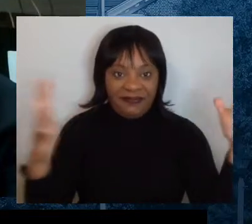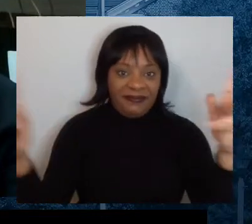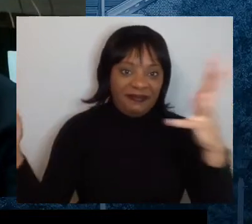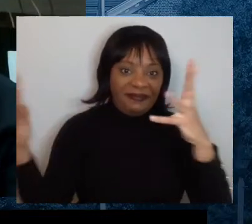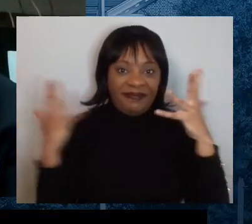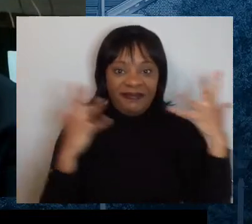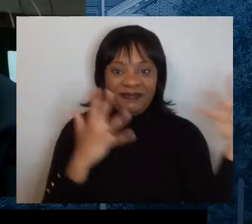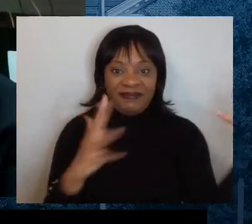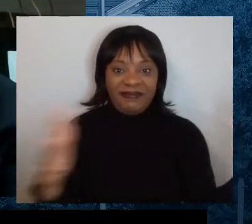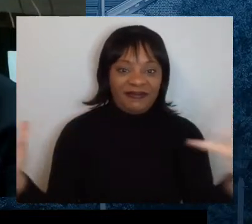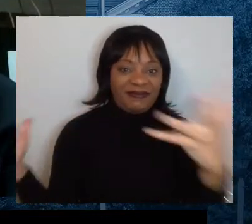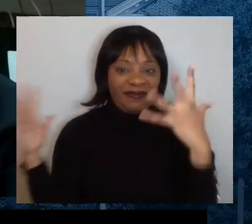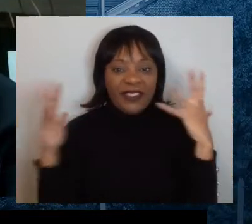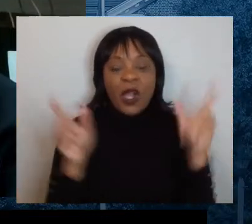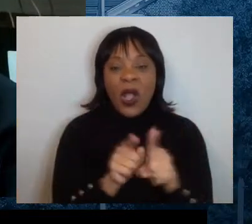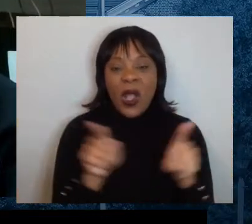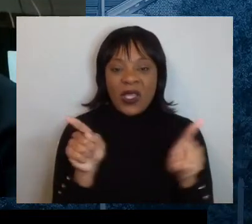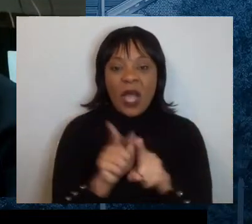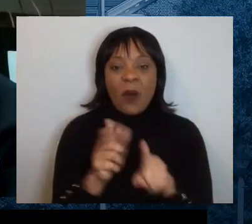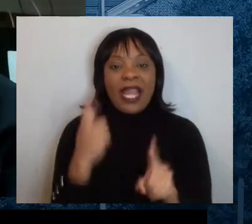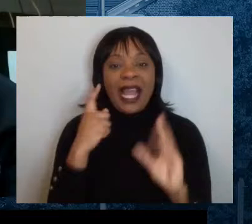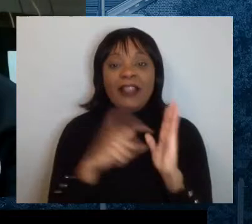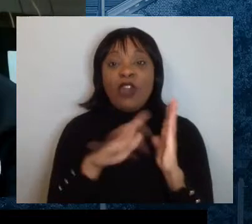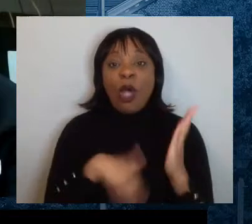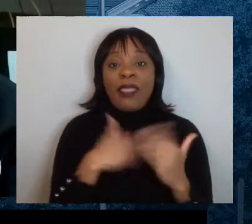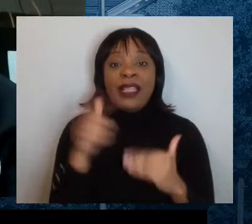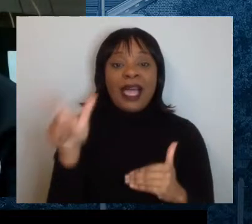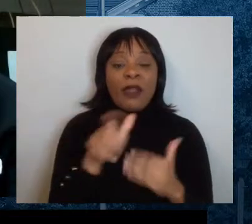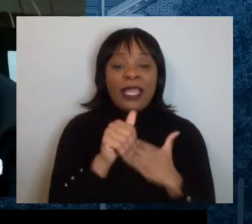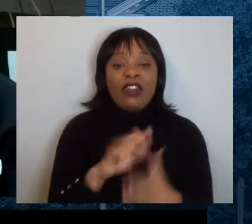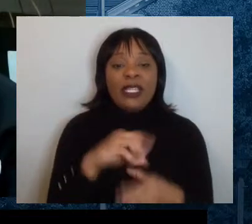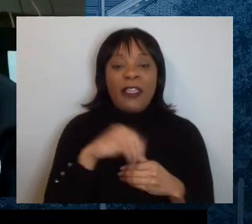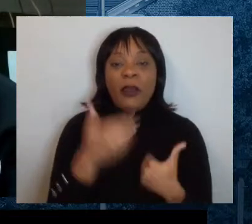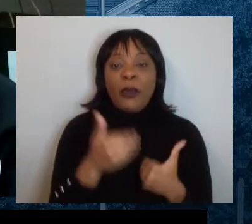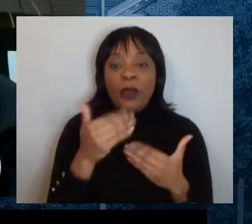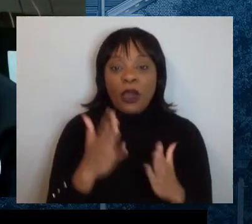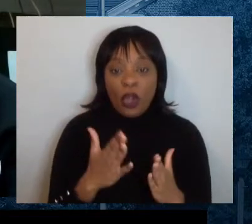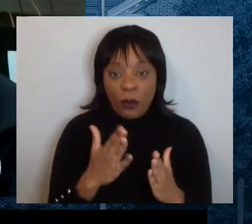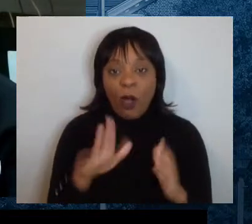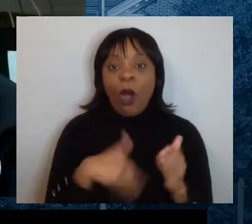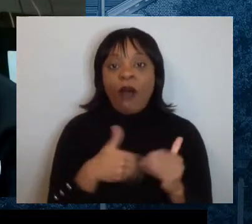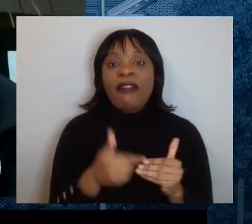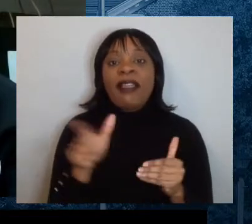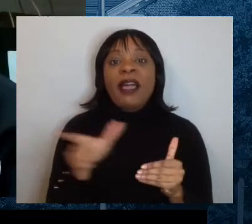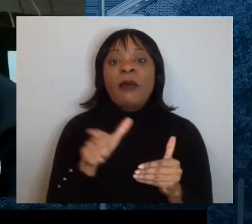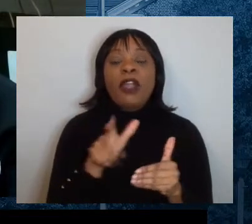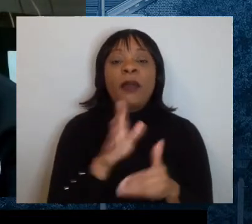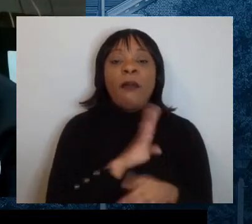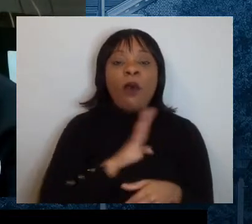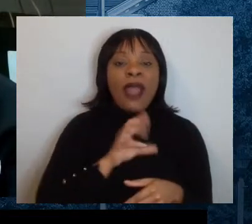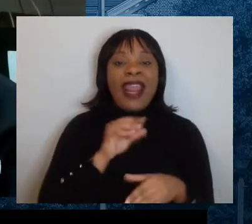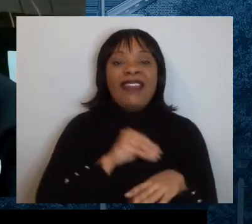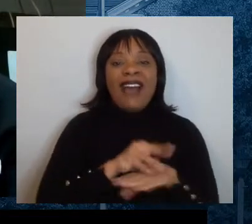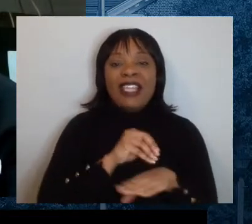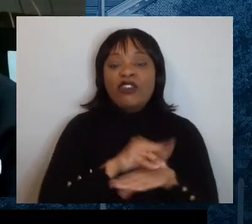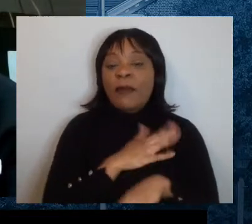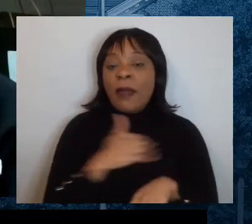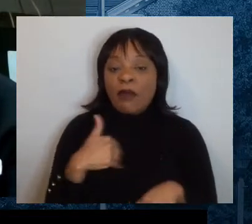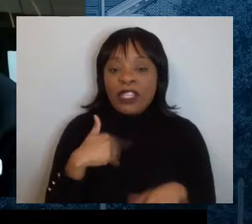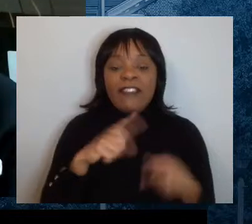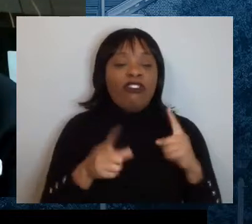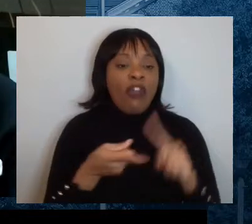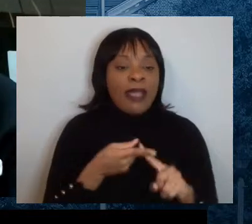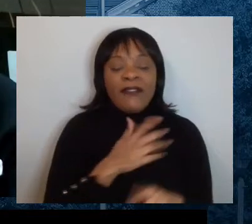And also acknowledge all the library leaders in the room, to all the library board and advisory members, friends of libraries,